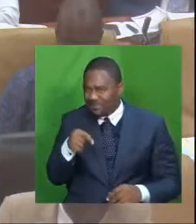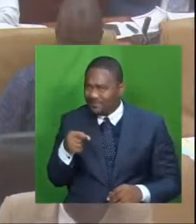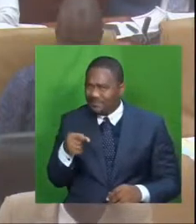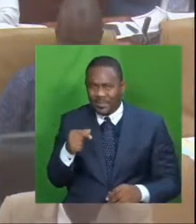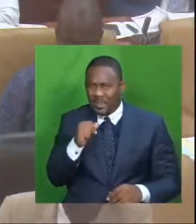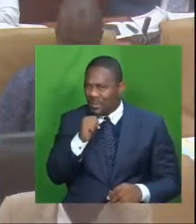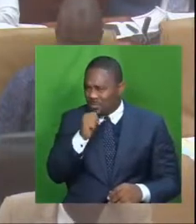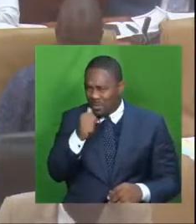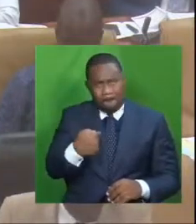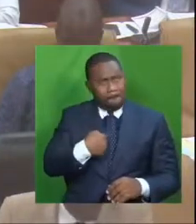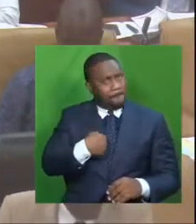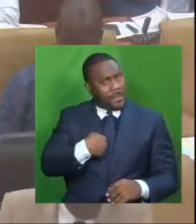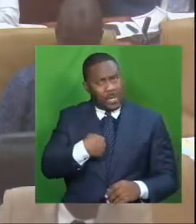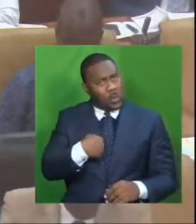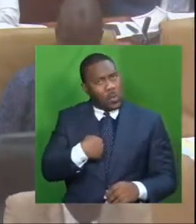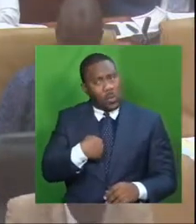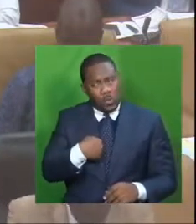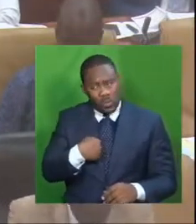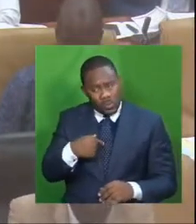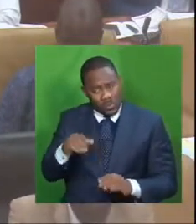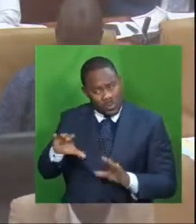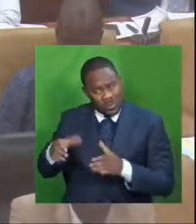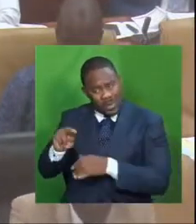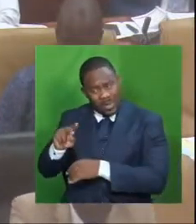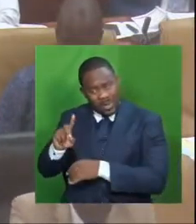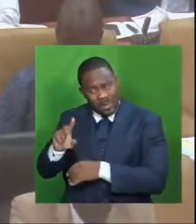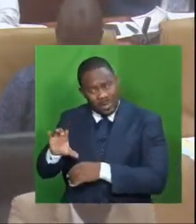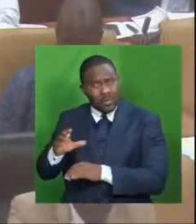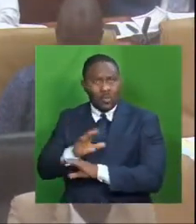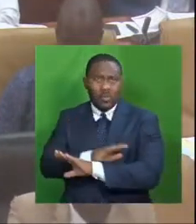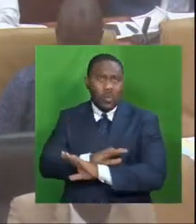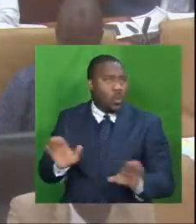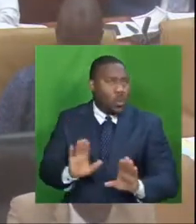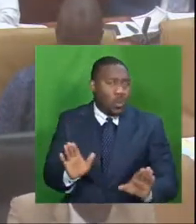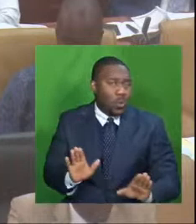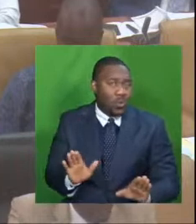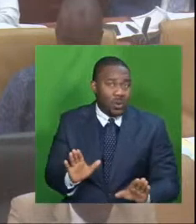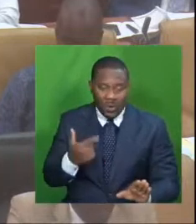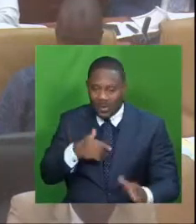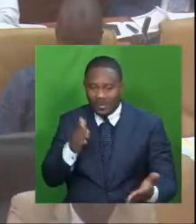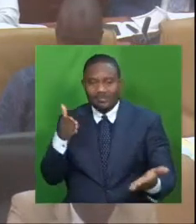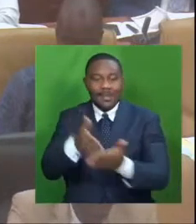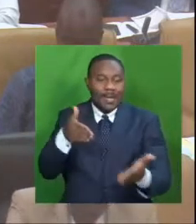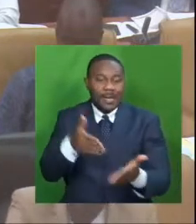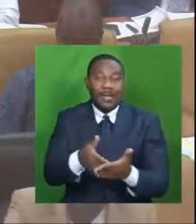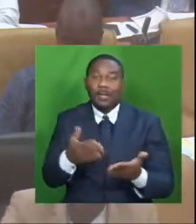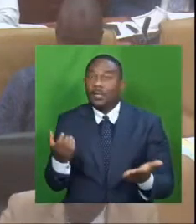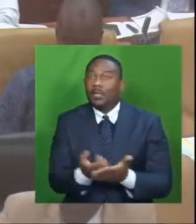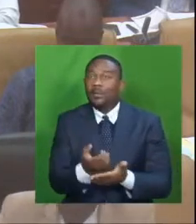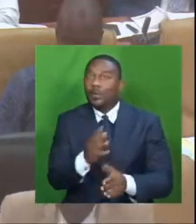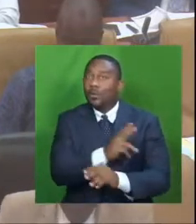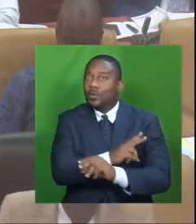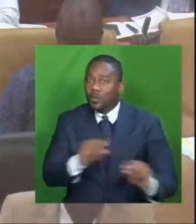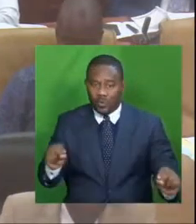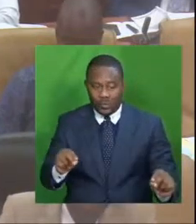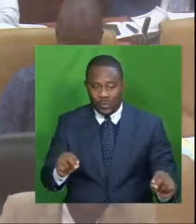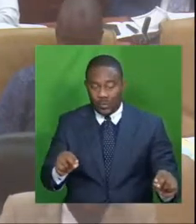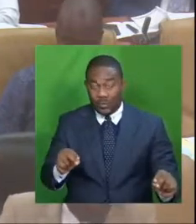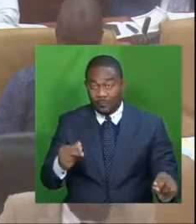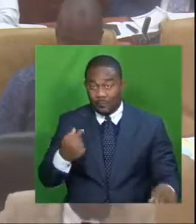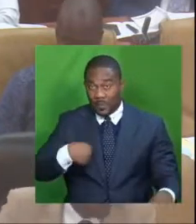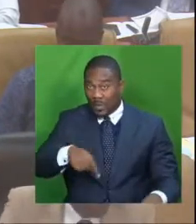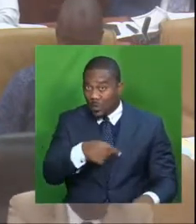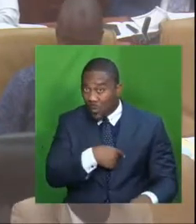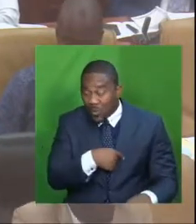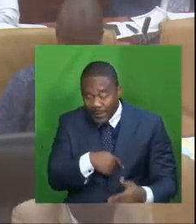personal. Neither is it is a sabotage against, not a sabotage against the economy. But Mr. Speaker, rather, we